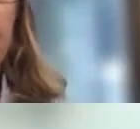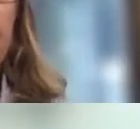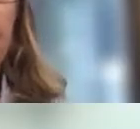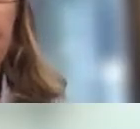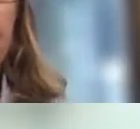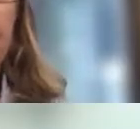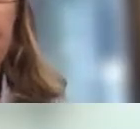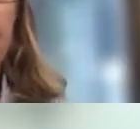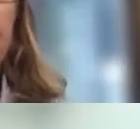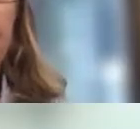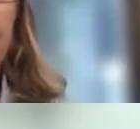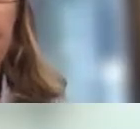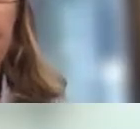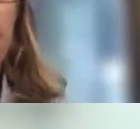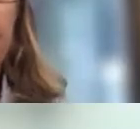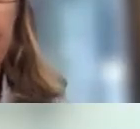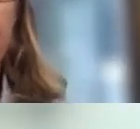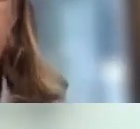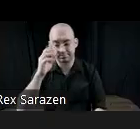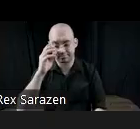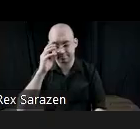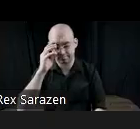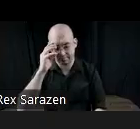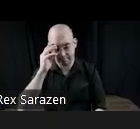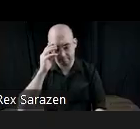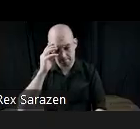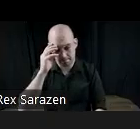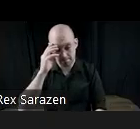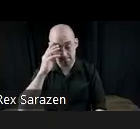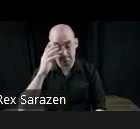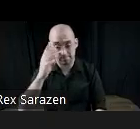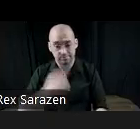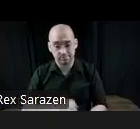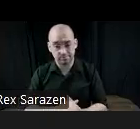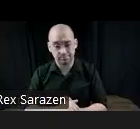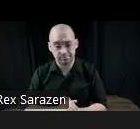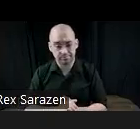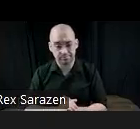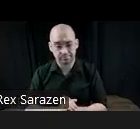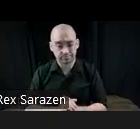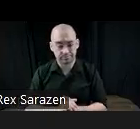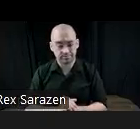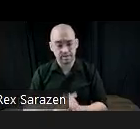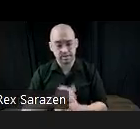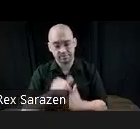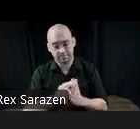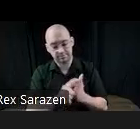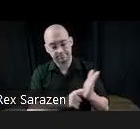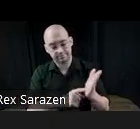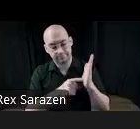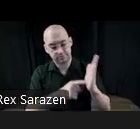bylaws, and those bylaws reflect the following.